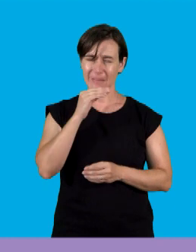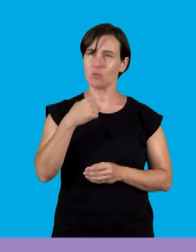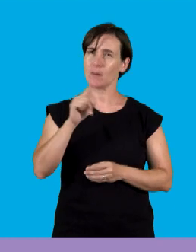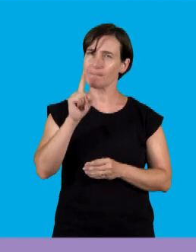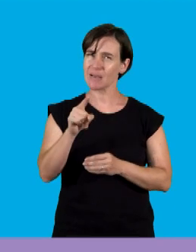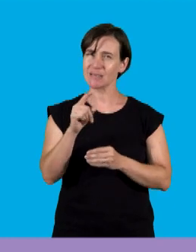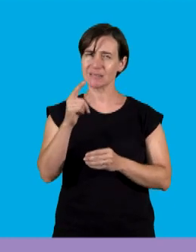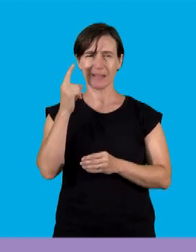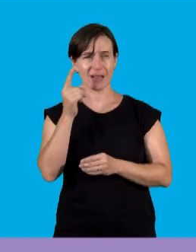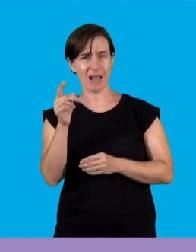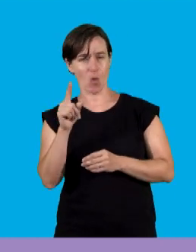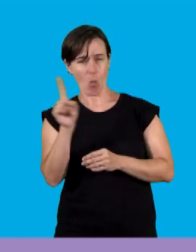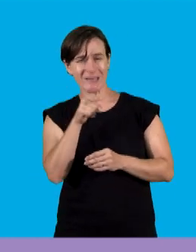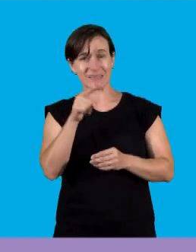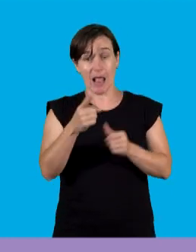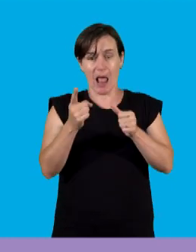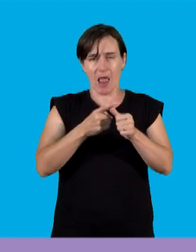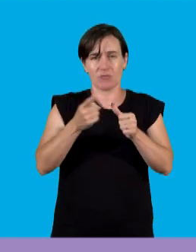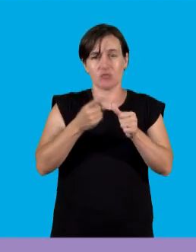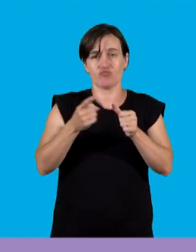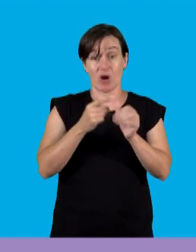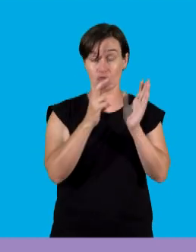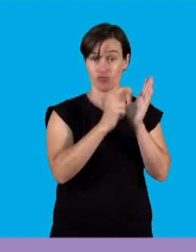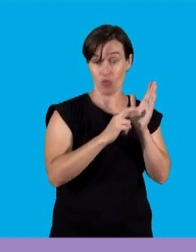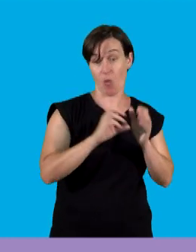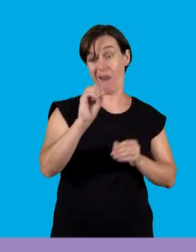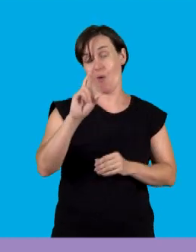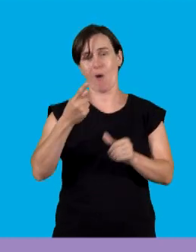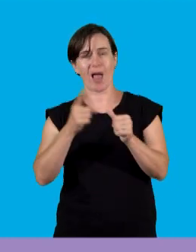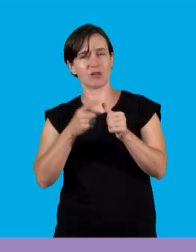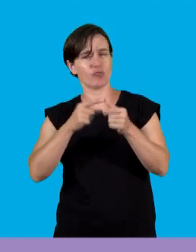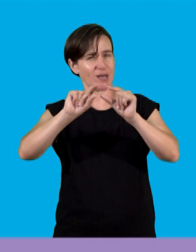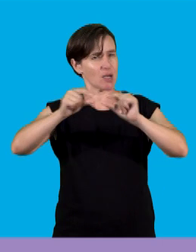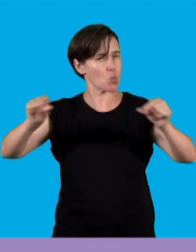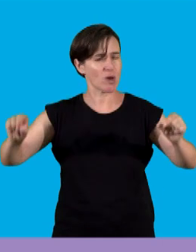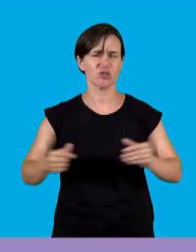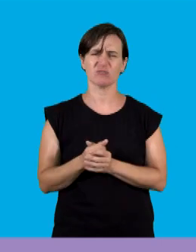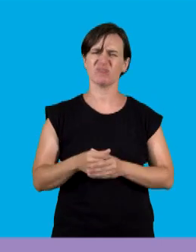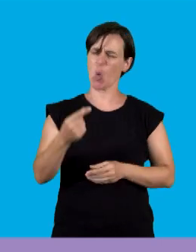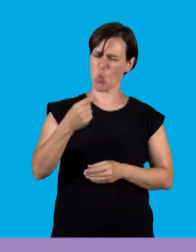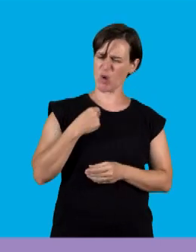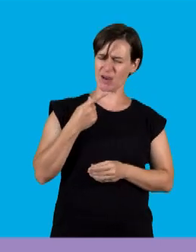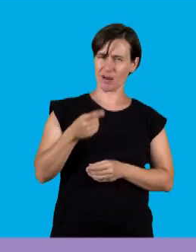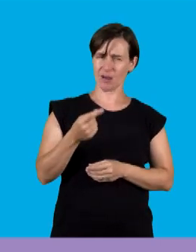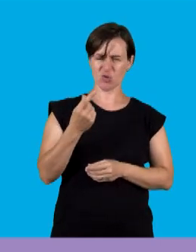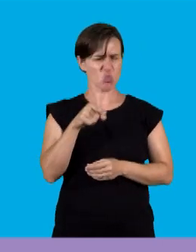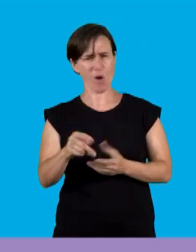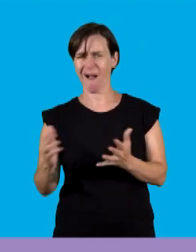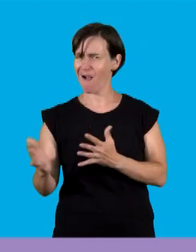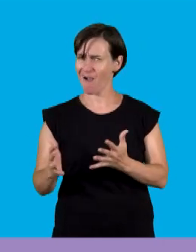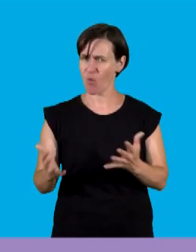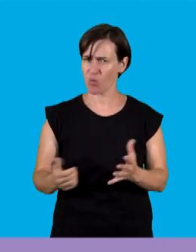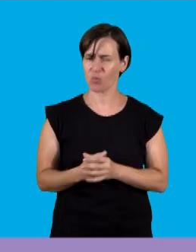that algebraic representation or that algebraic rule. So, how are we going to